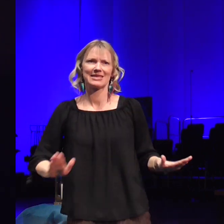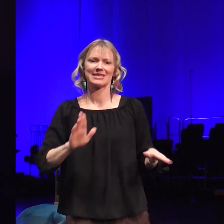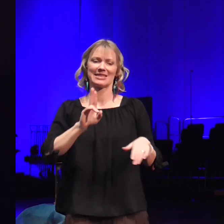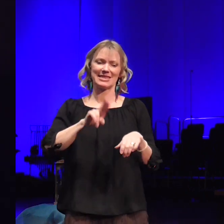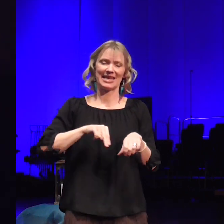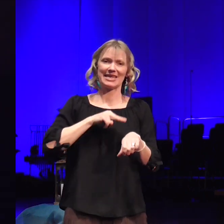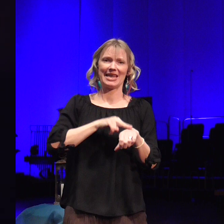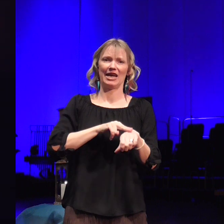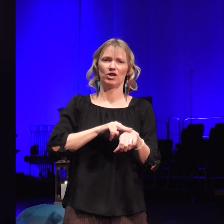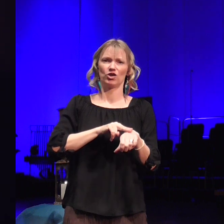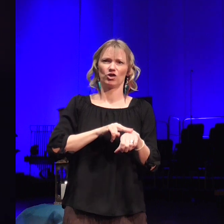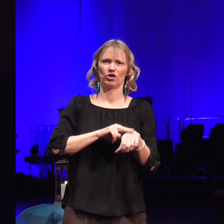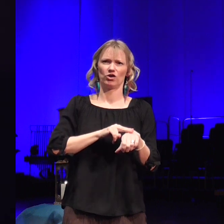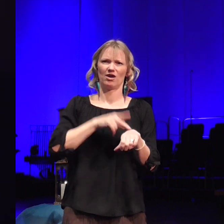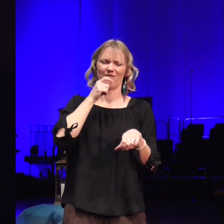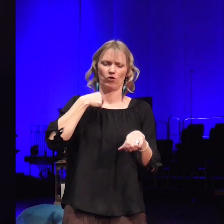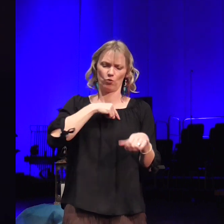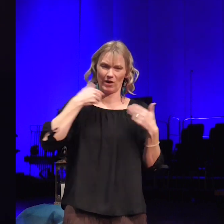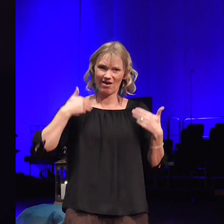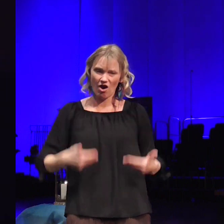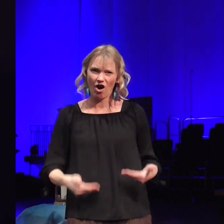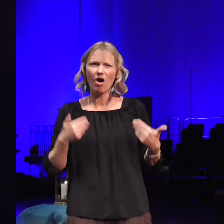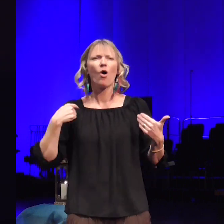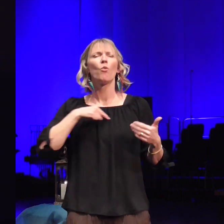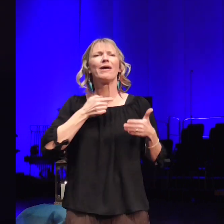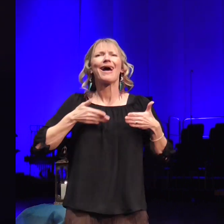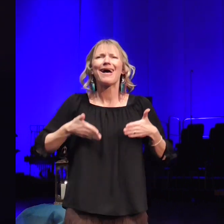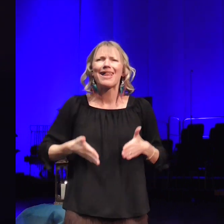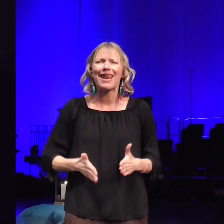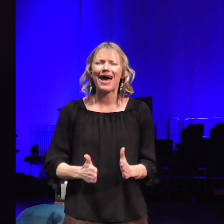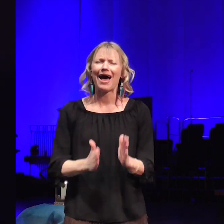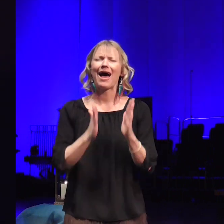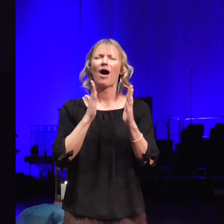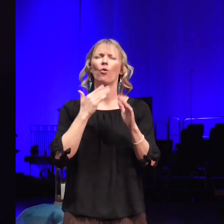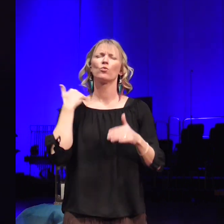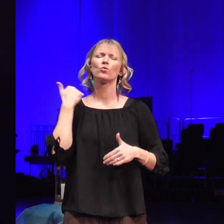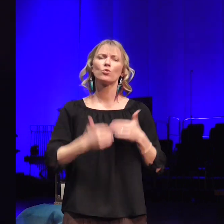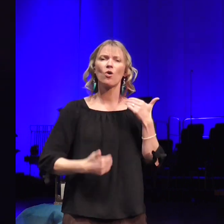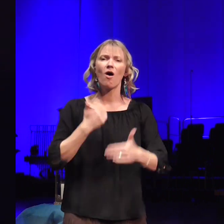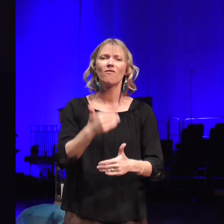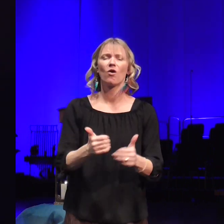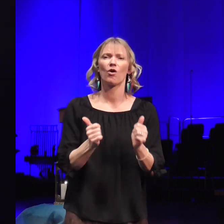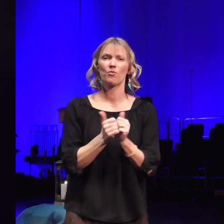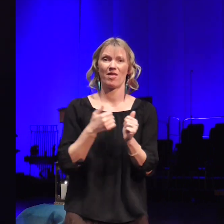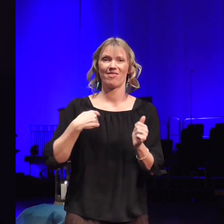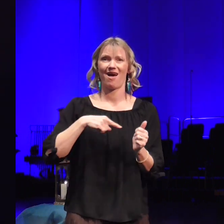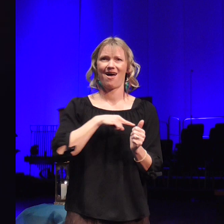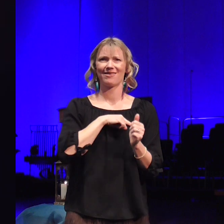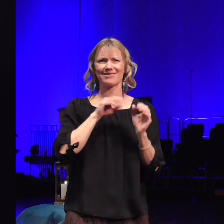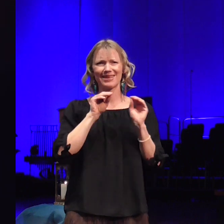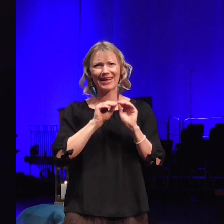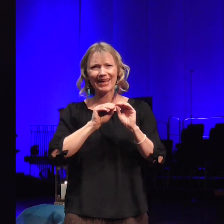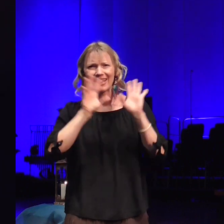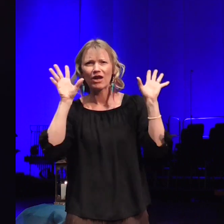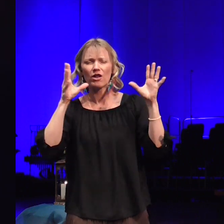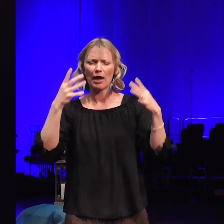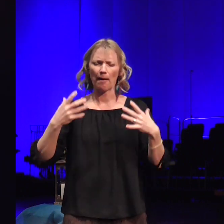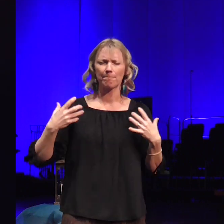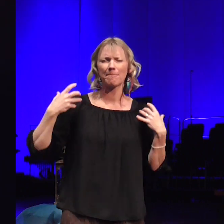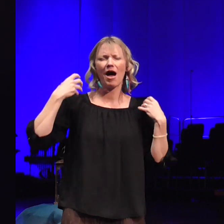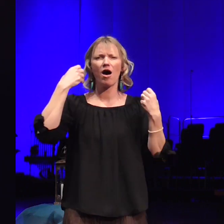our being. And we allow it to go forth with us clearly, powerfully,